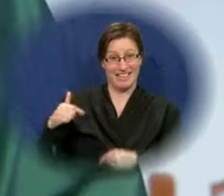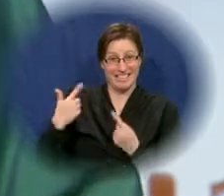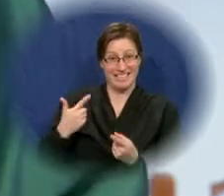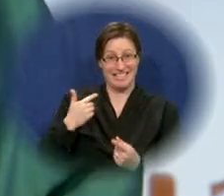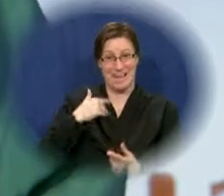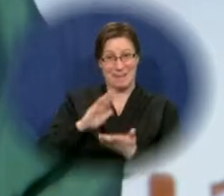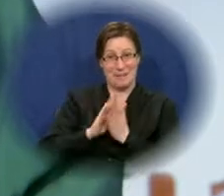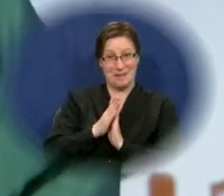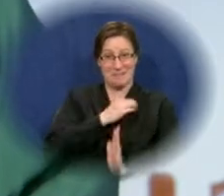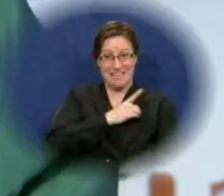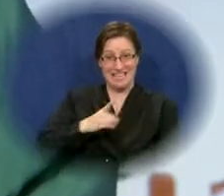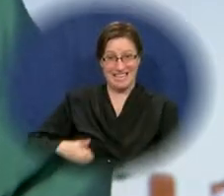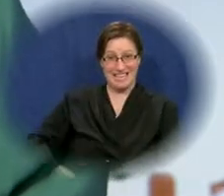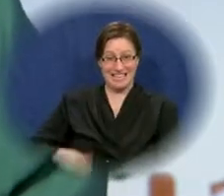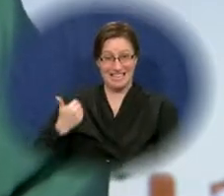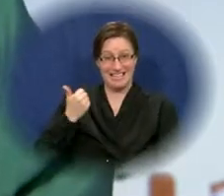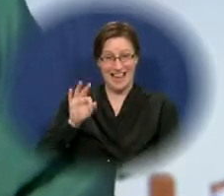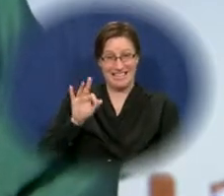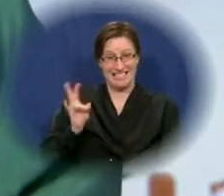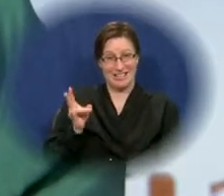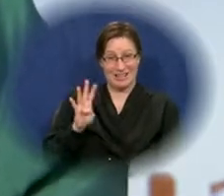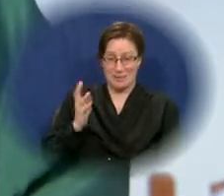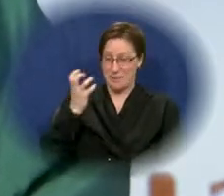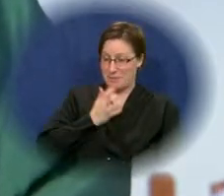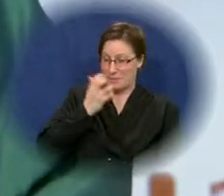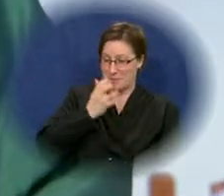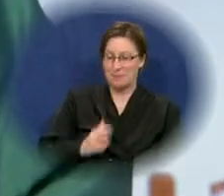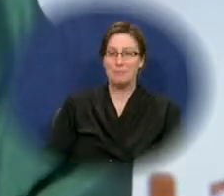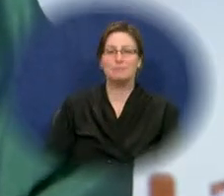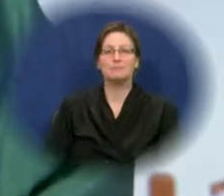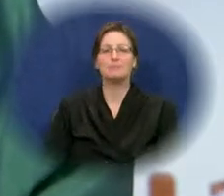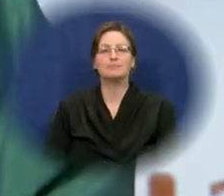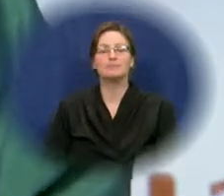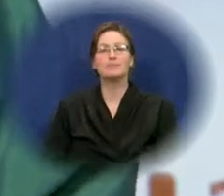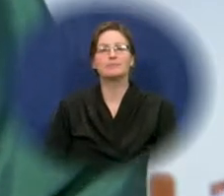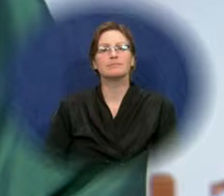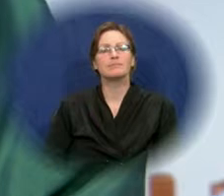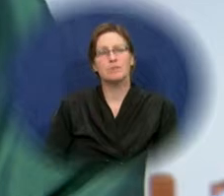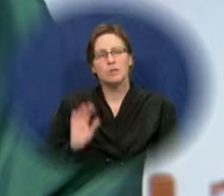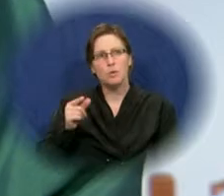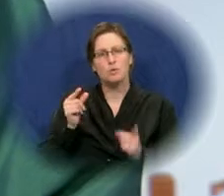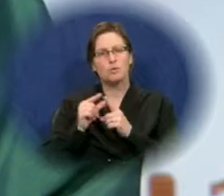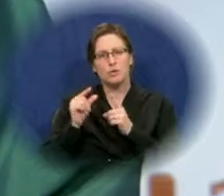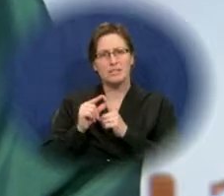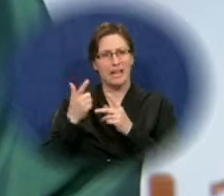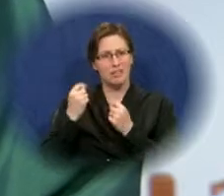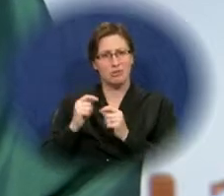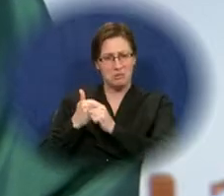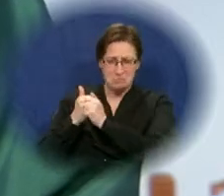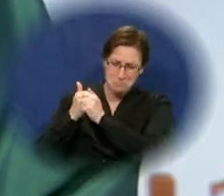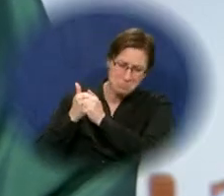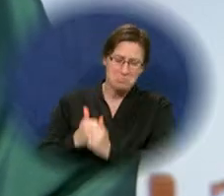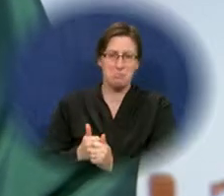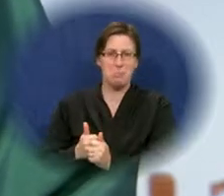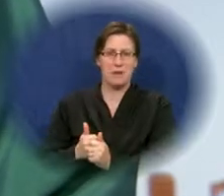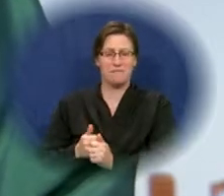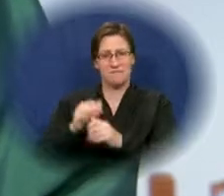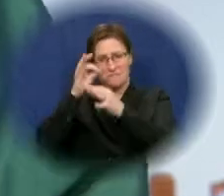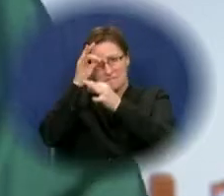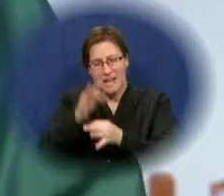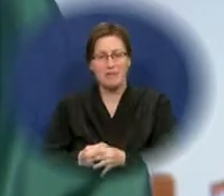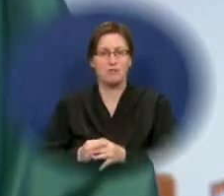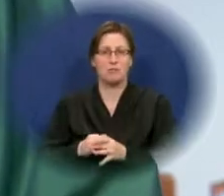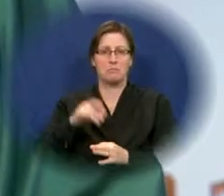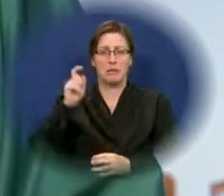time of ordination in 1974. And words that I really try to be faithful to in so many ways and in all the